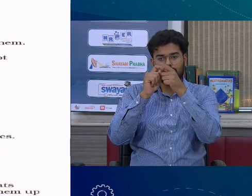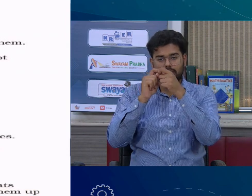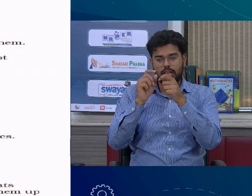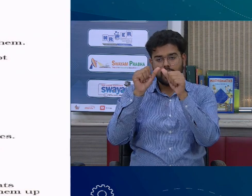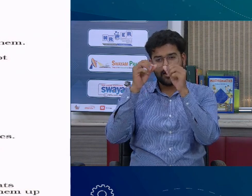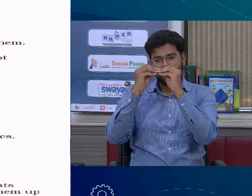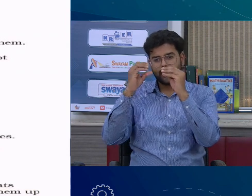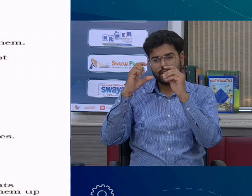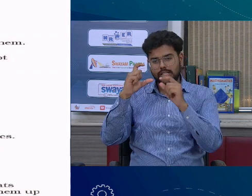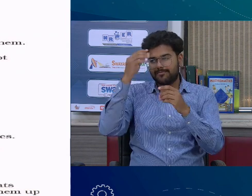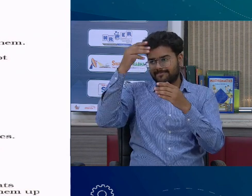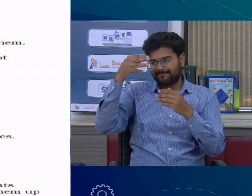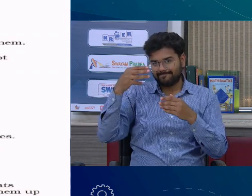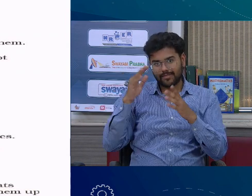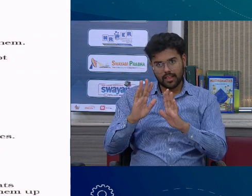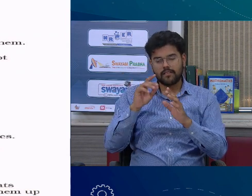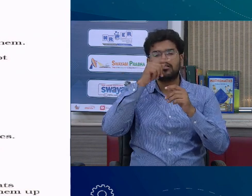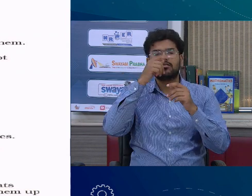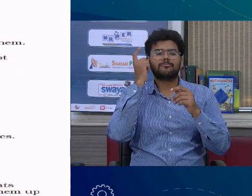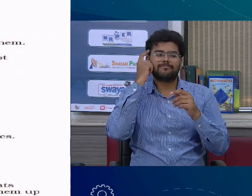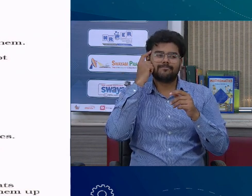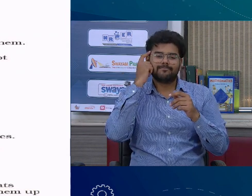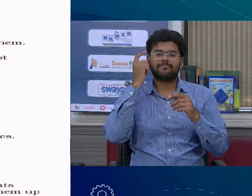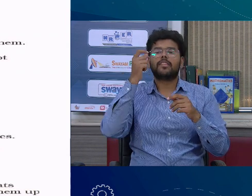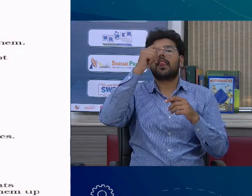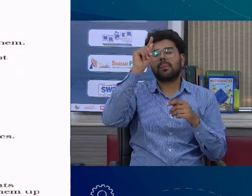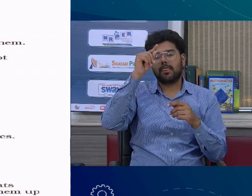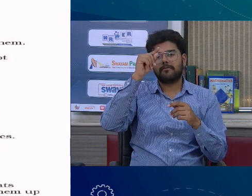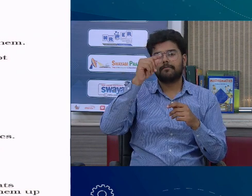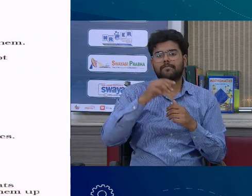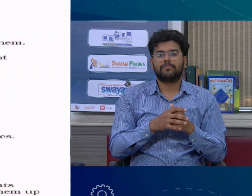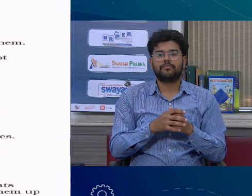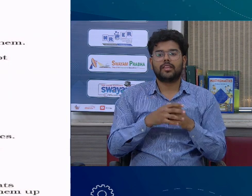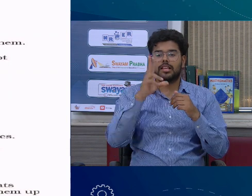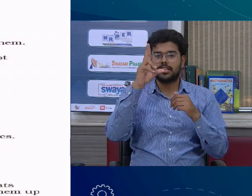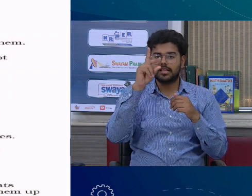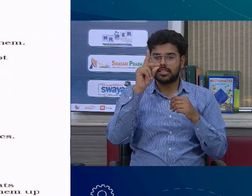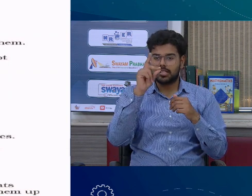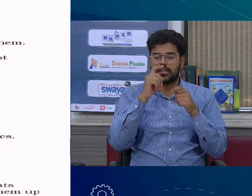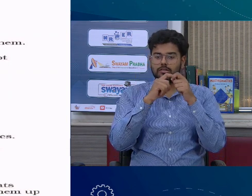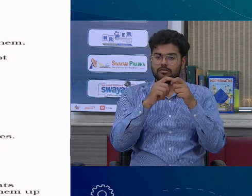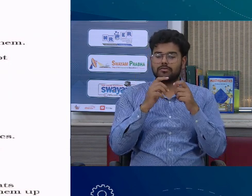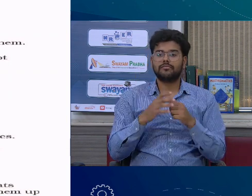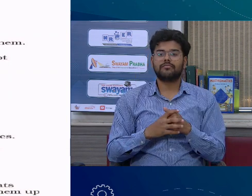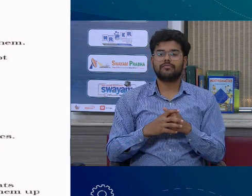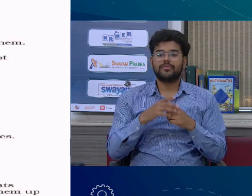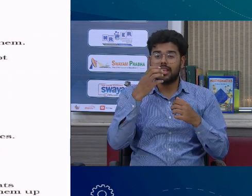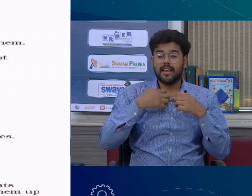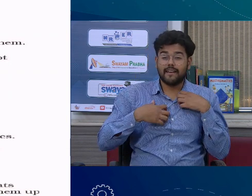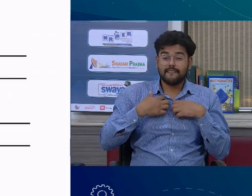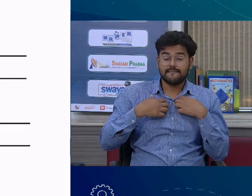to tick the correct option. Correct answer. Yeah, so okay. I have the second one for you all. And that should be